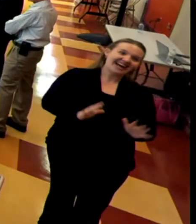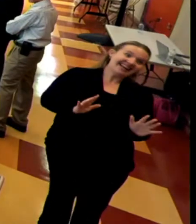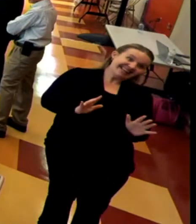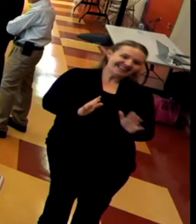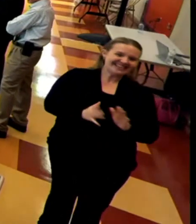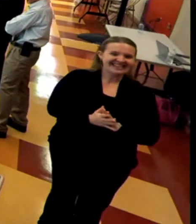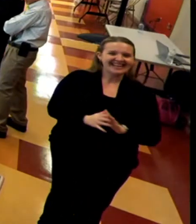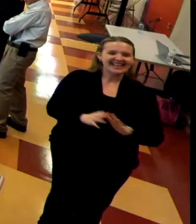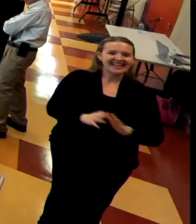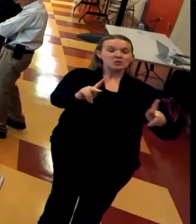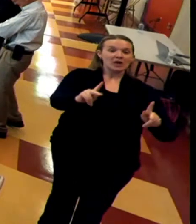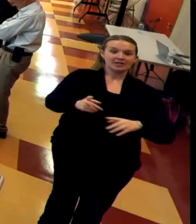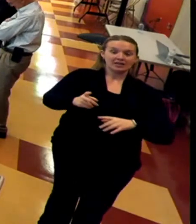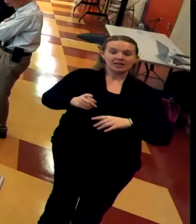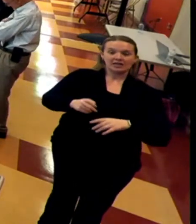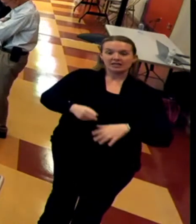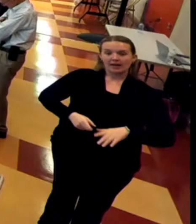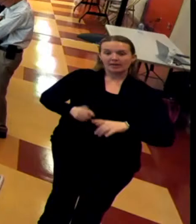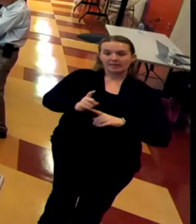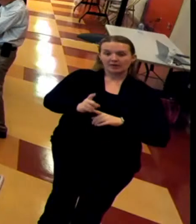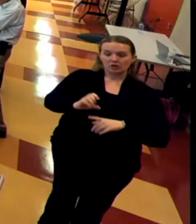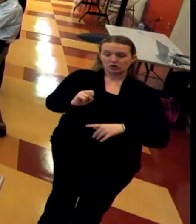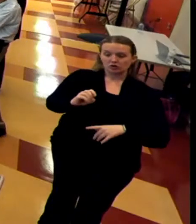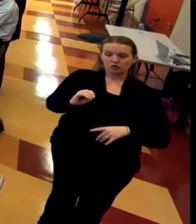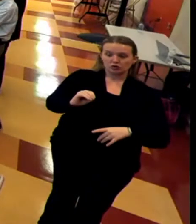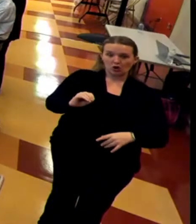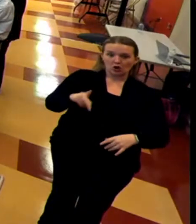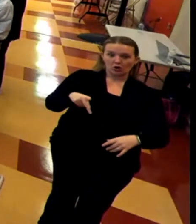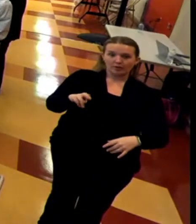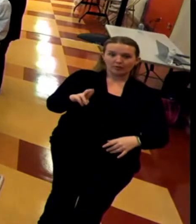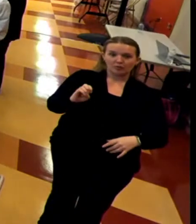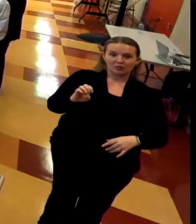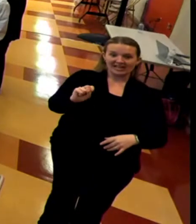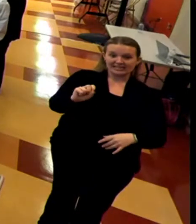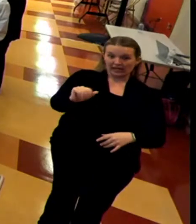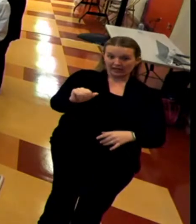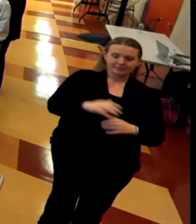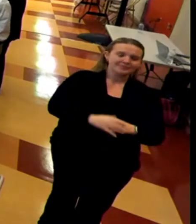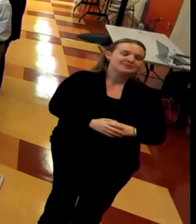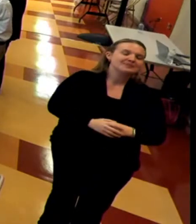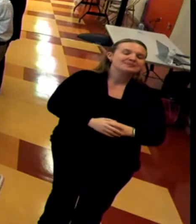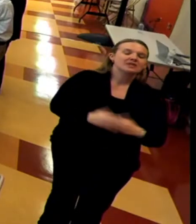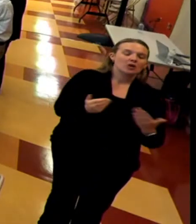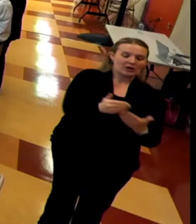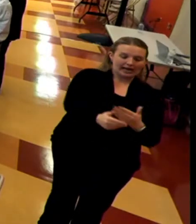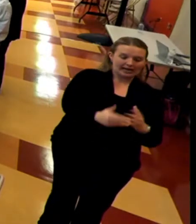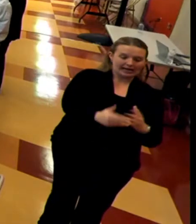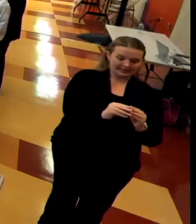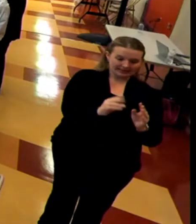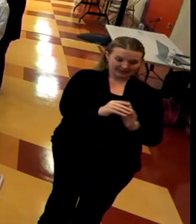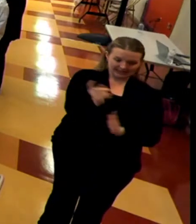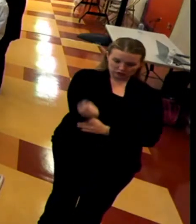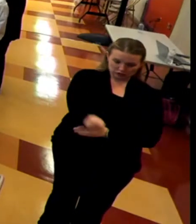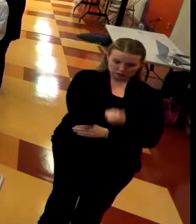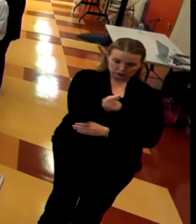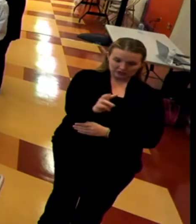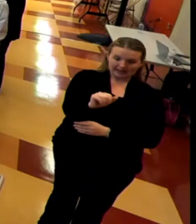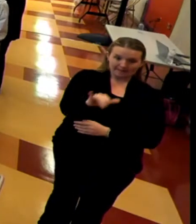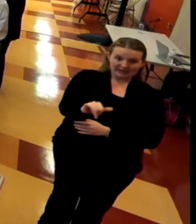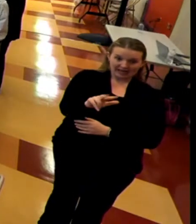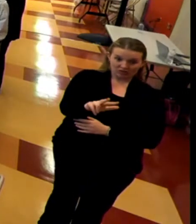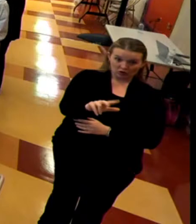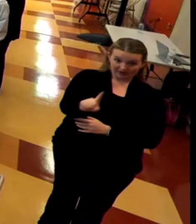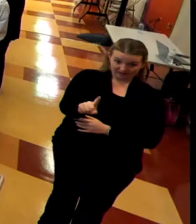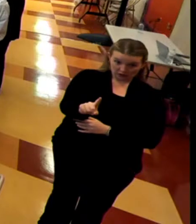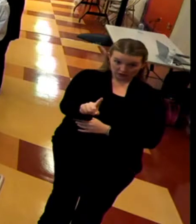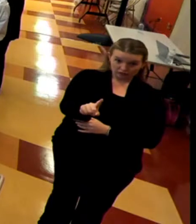Sorpresa. That's going to be in the minutes. Sorpresa. So our next meeting is Tuesday, May 31st. You get a